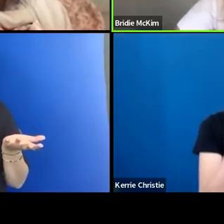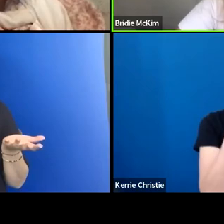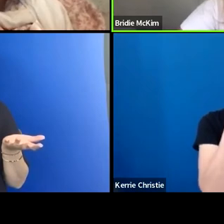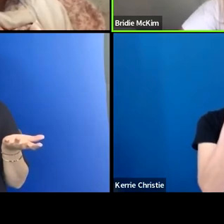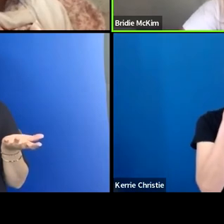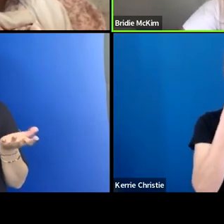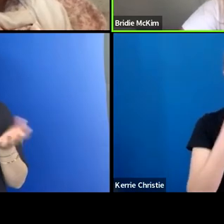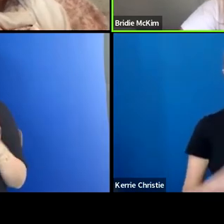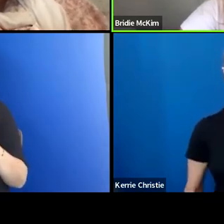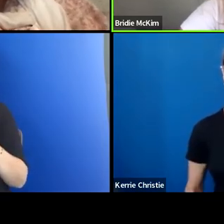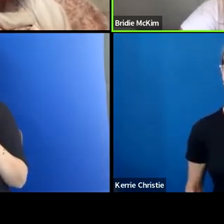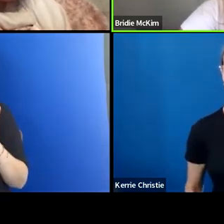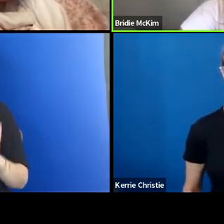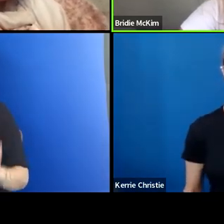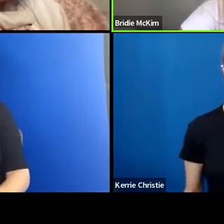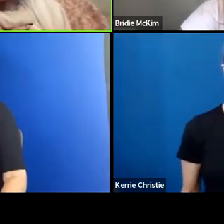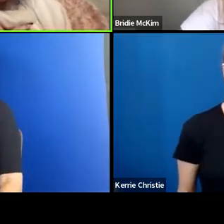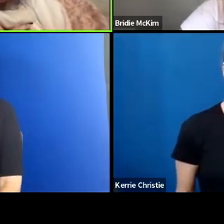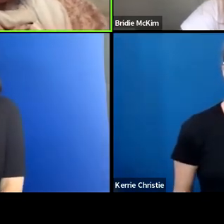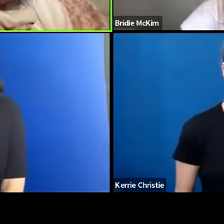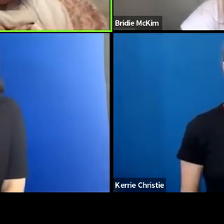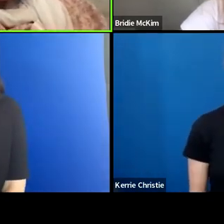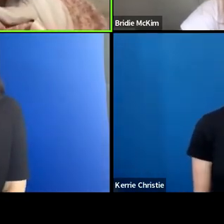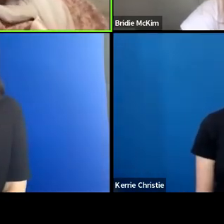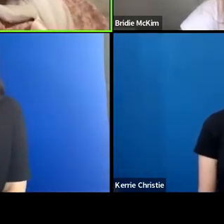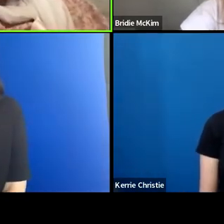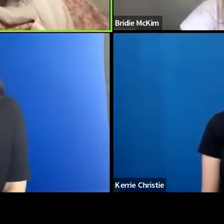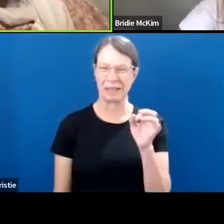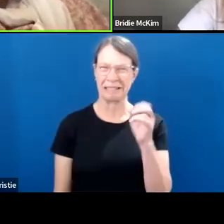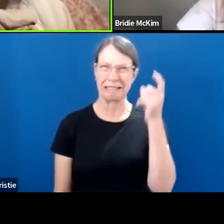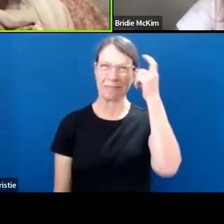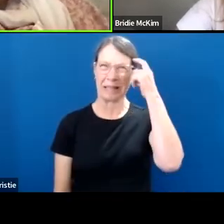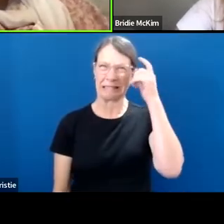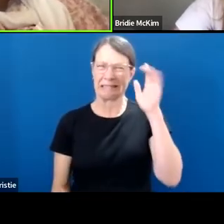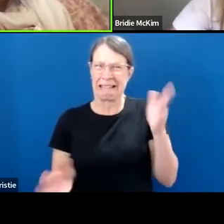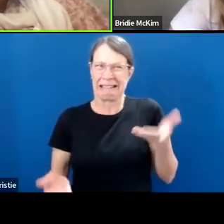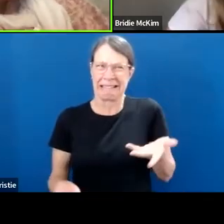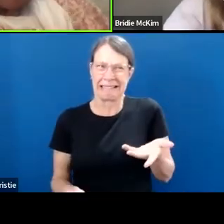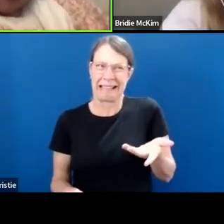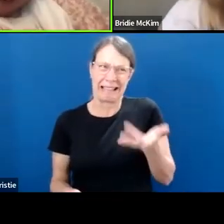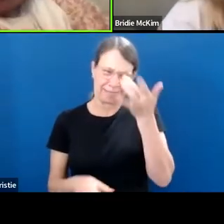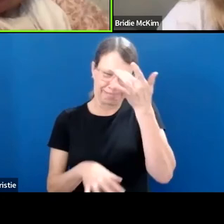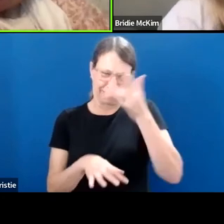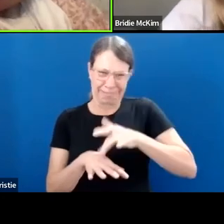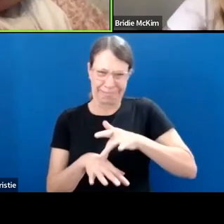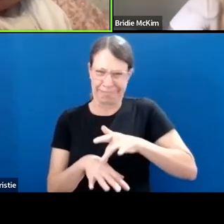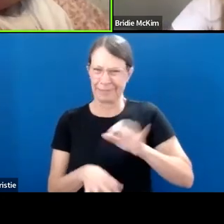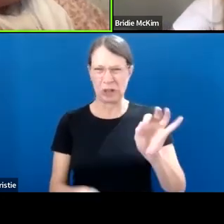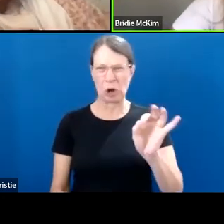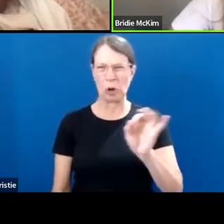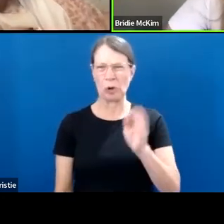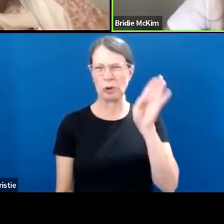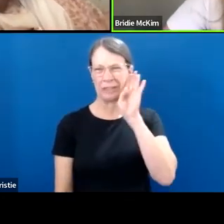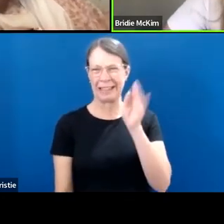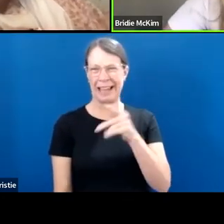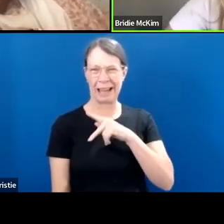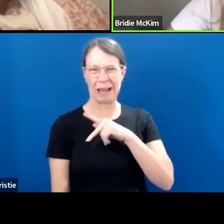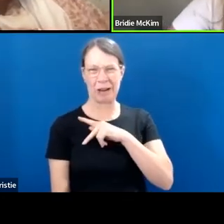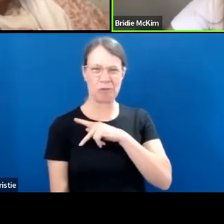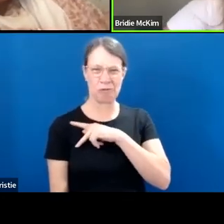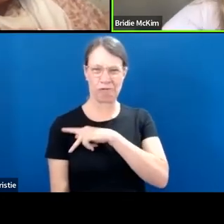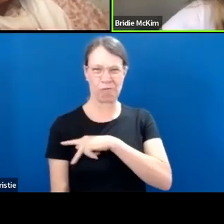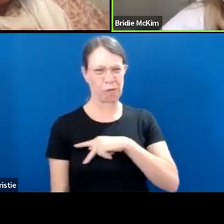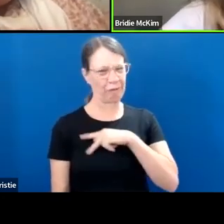does. Make sound like a wanker. No, you sound like a professional. You sound